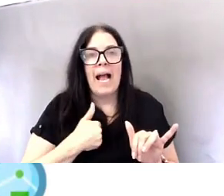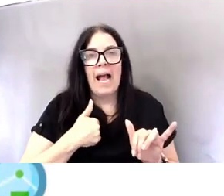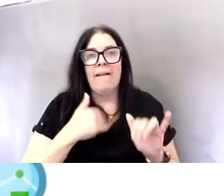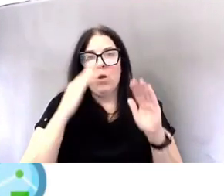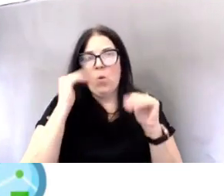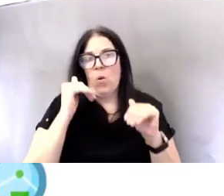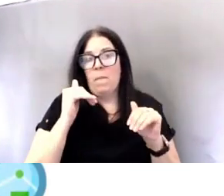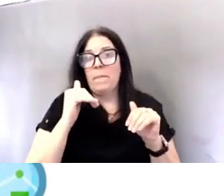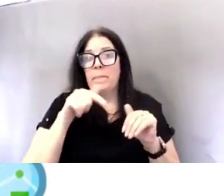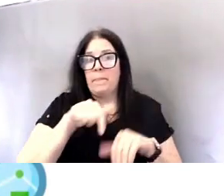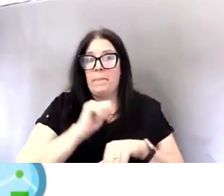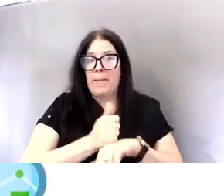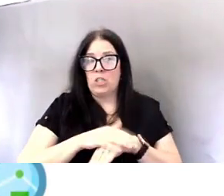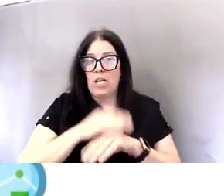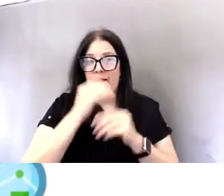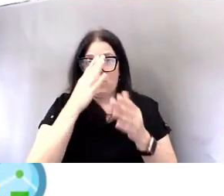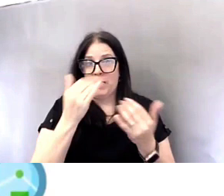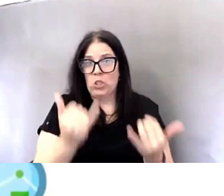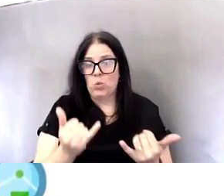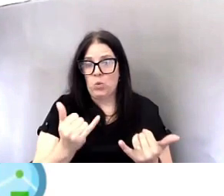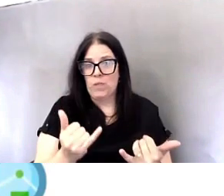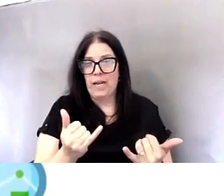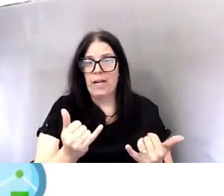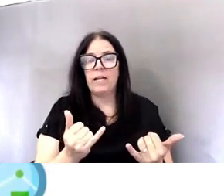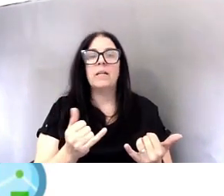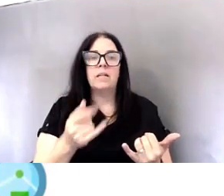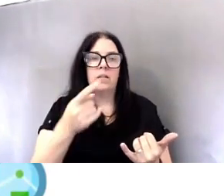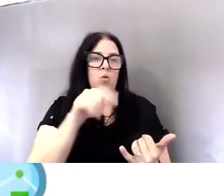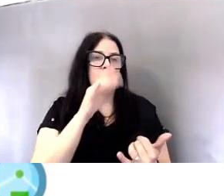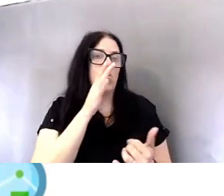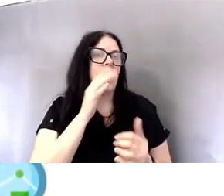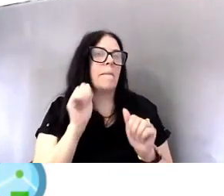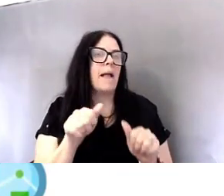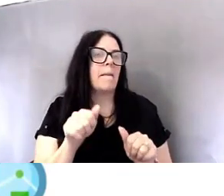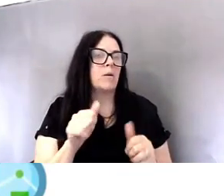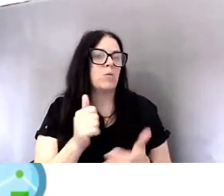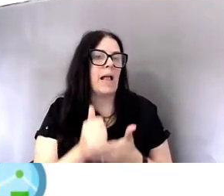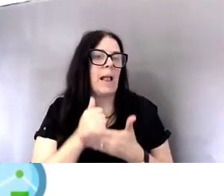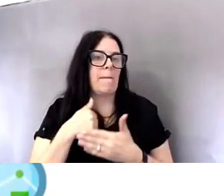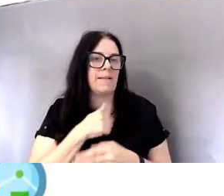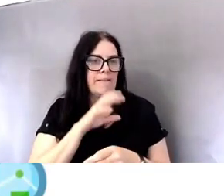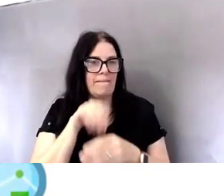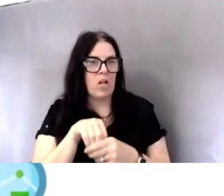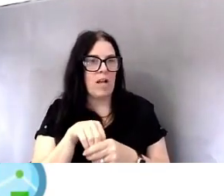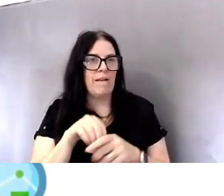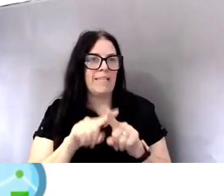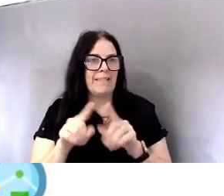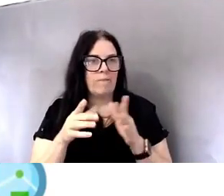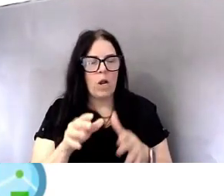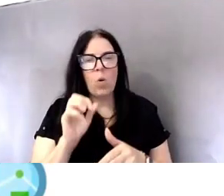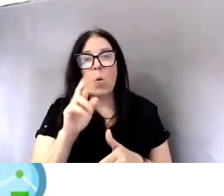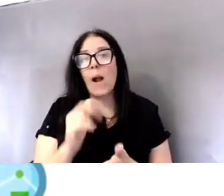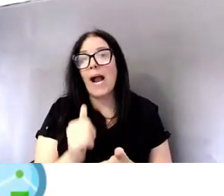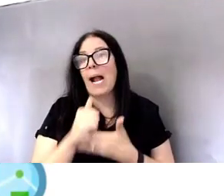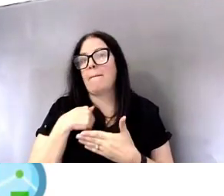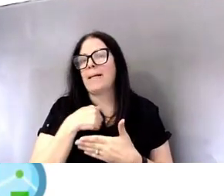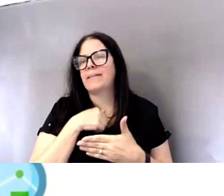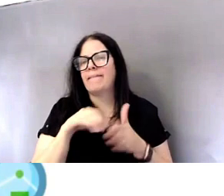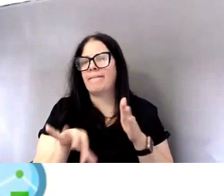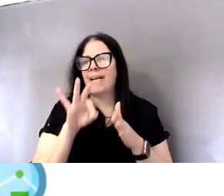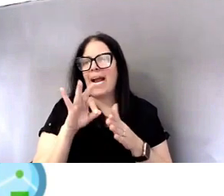based on the information you learned today, you will be able to help us get involved in some way or help us identify some